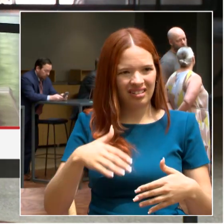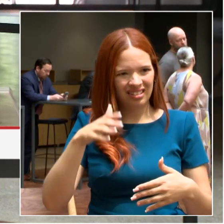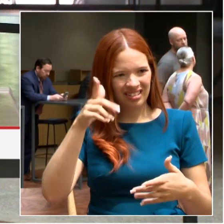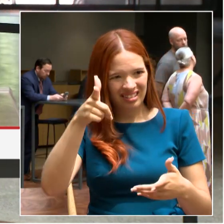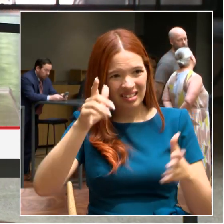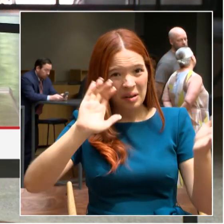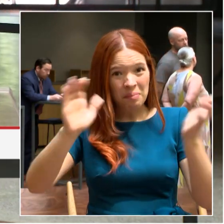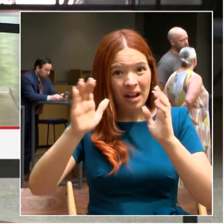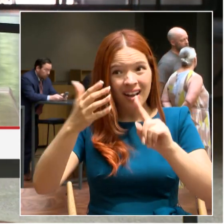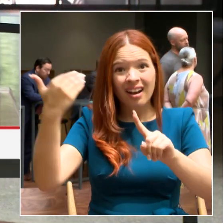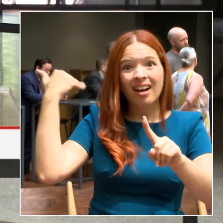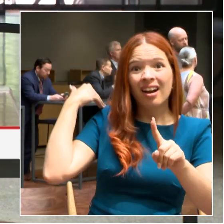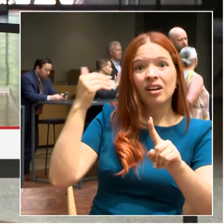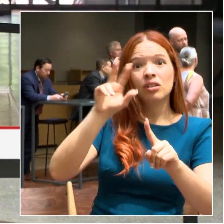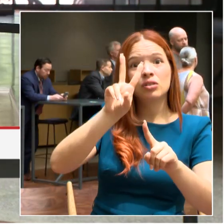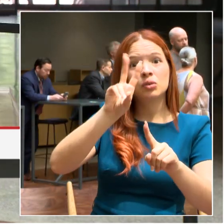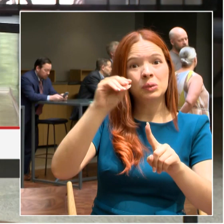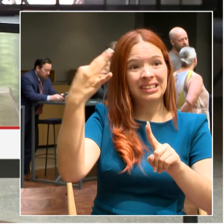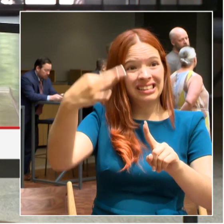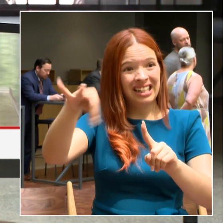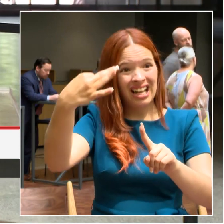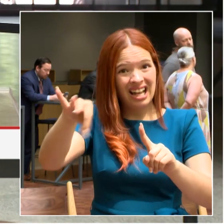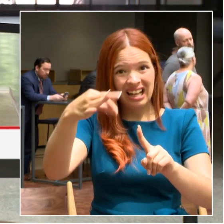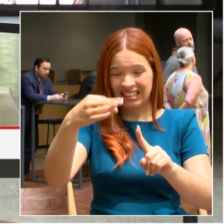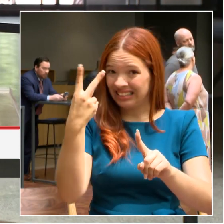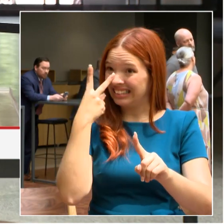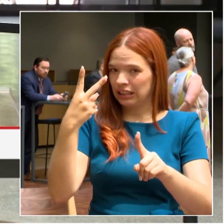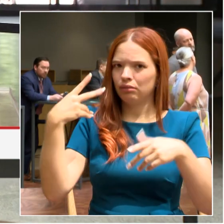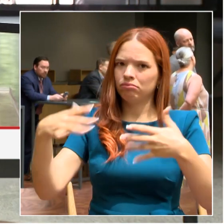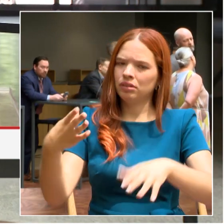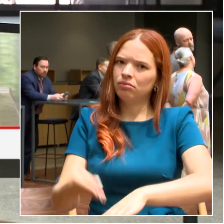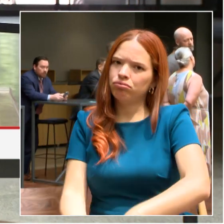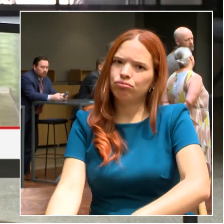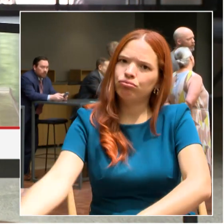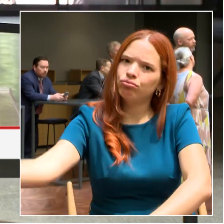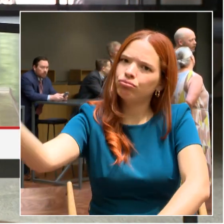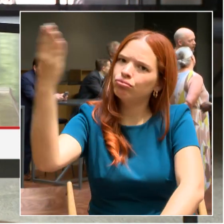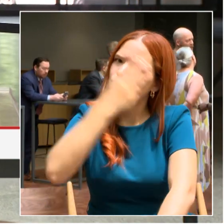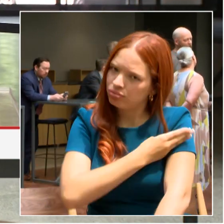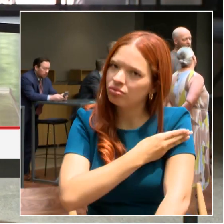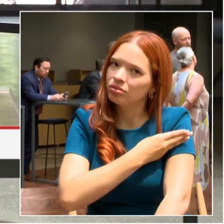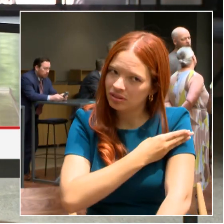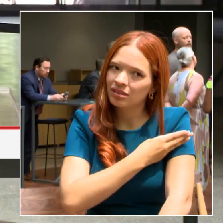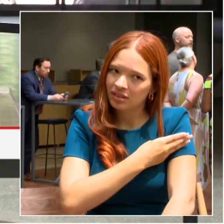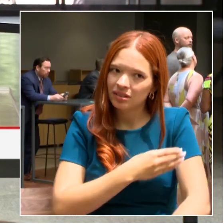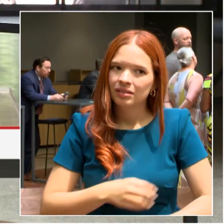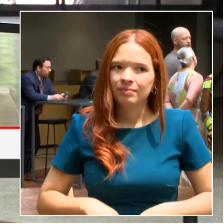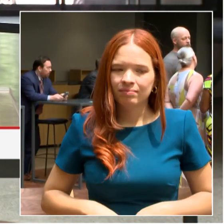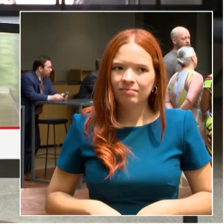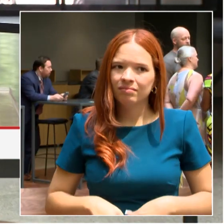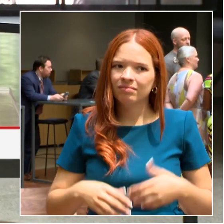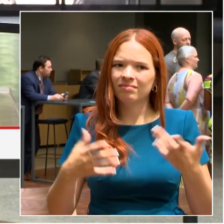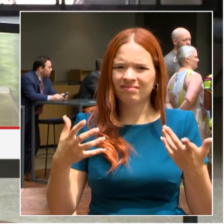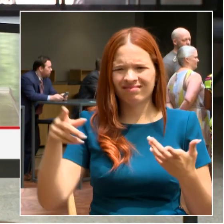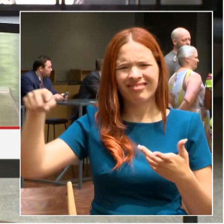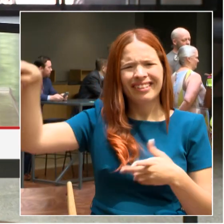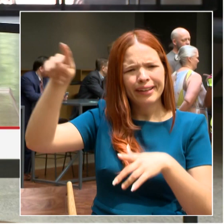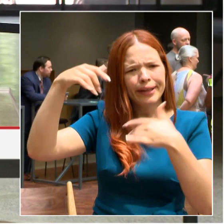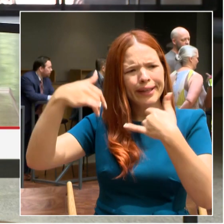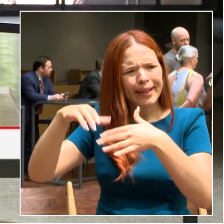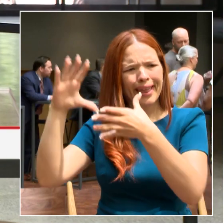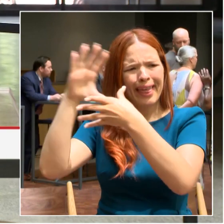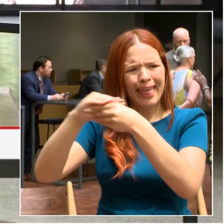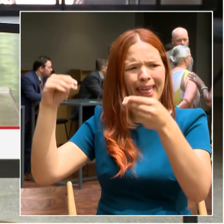Philadelphia. Office attendance has not plateaued. It has not plateaued in Philadelphia. We are seeing our largest private